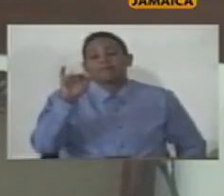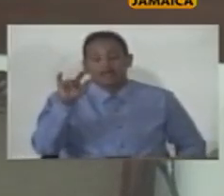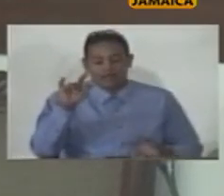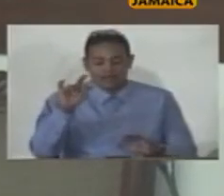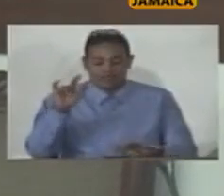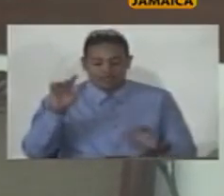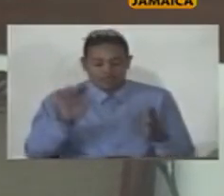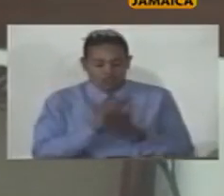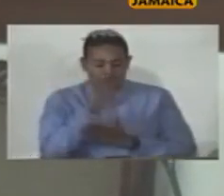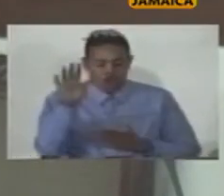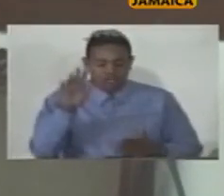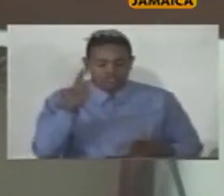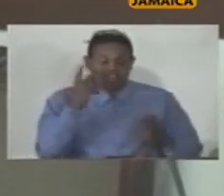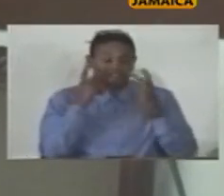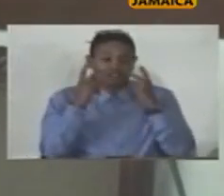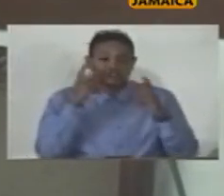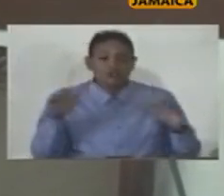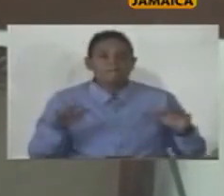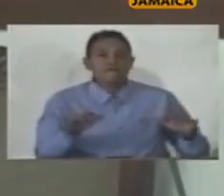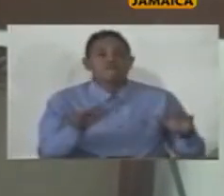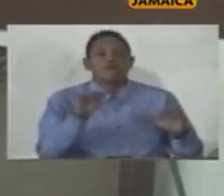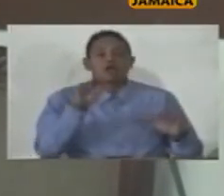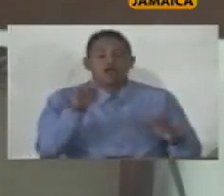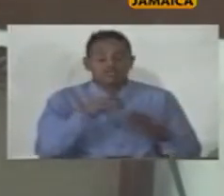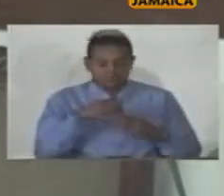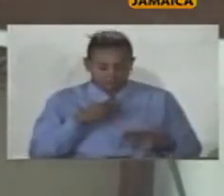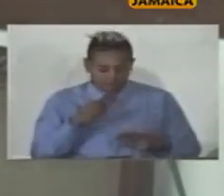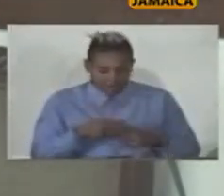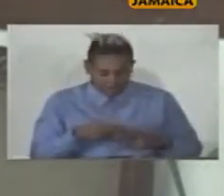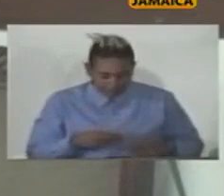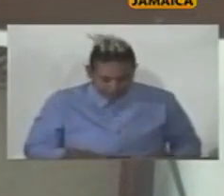and Performing Arts, standing in my name.